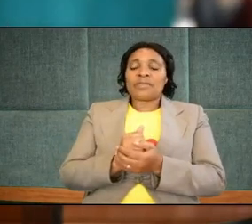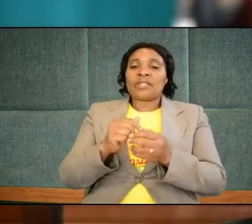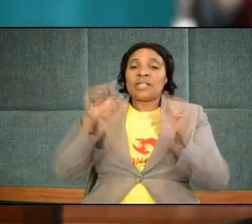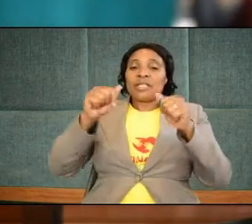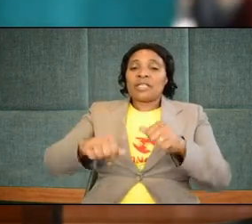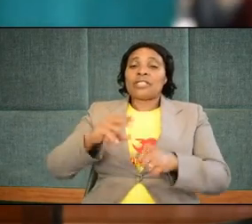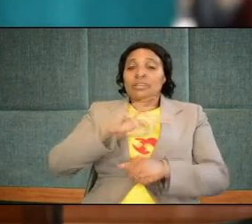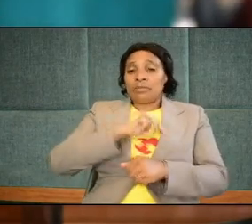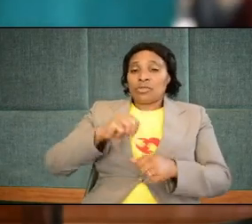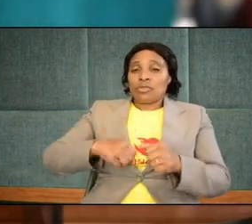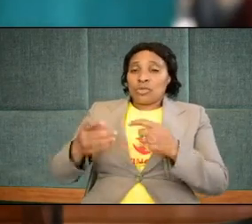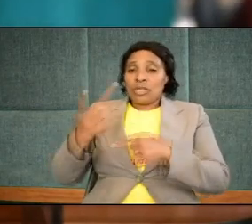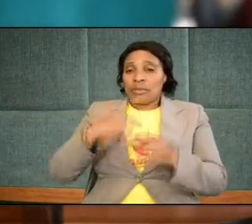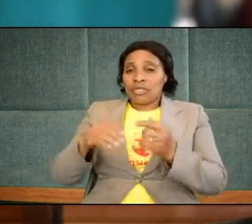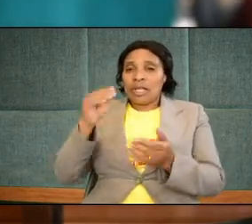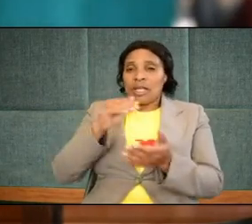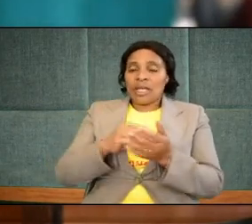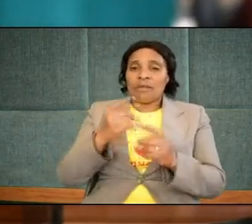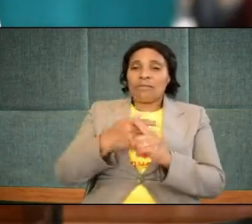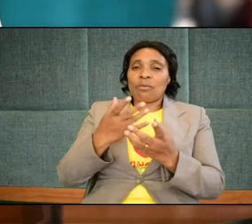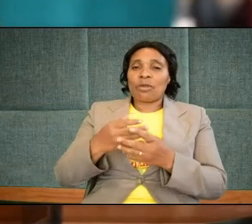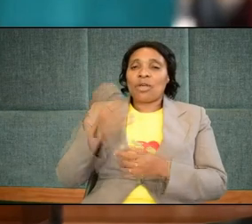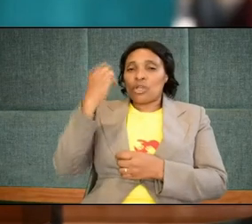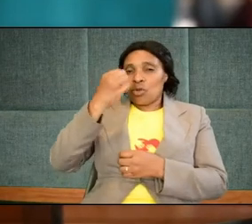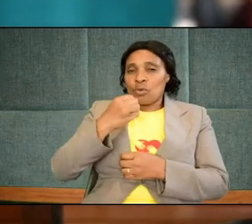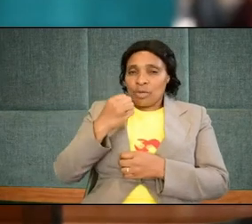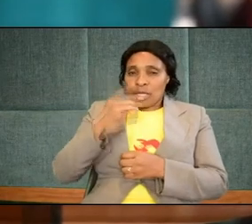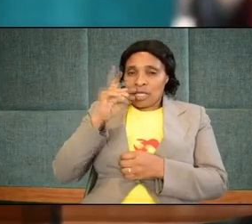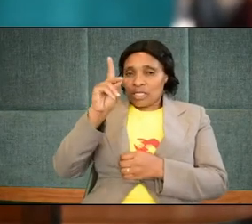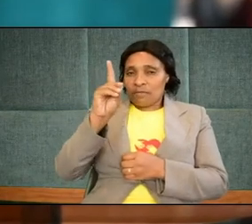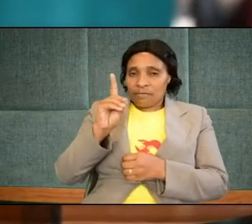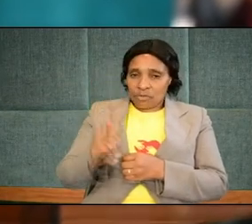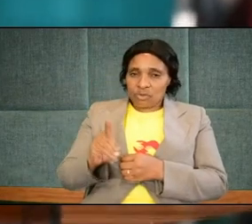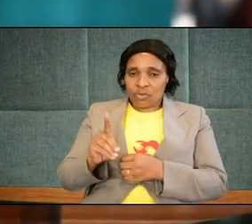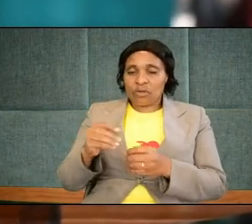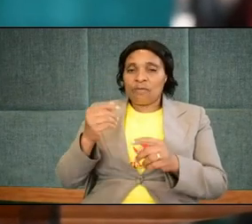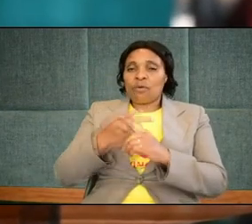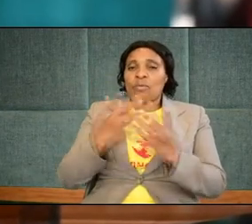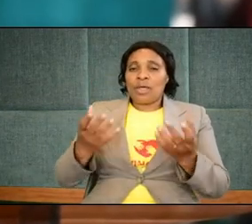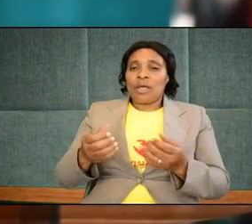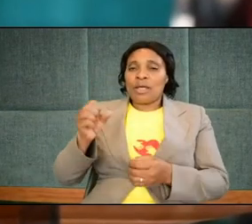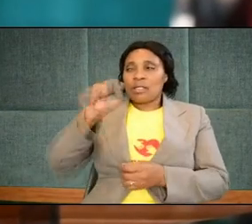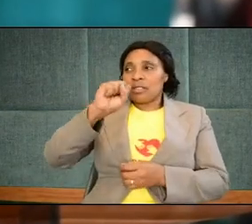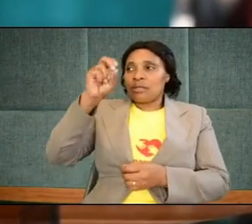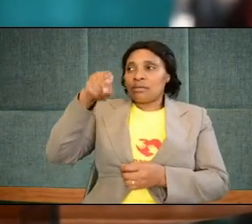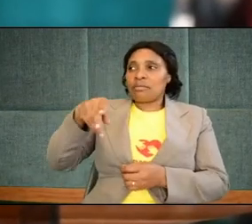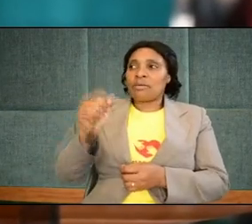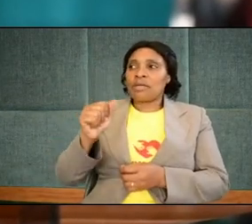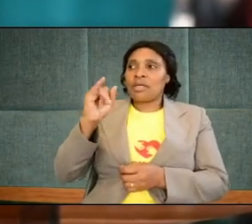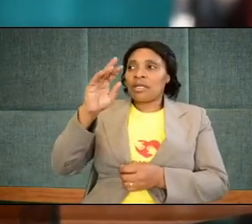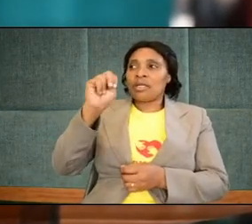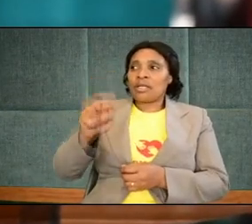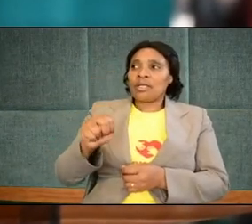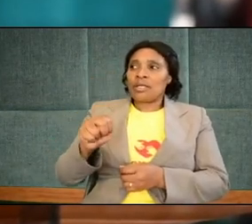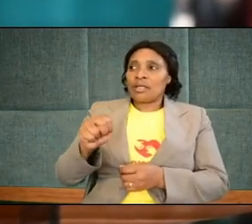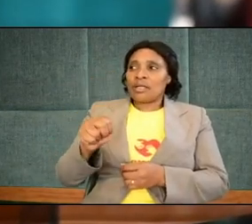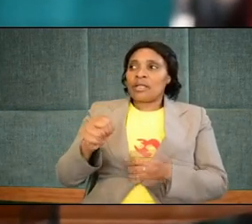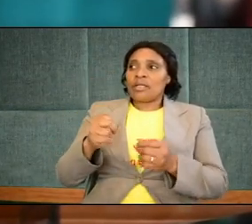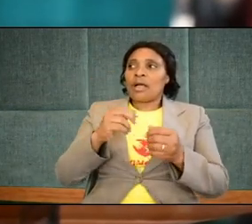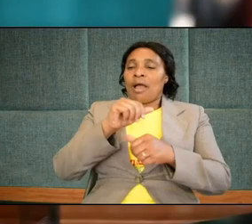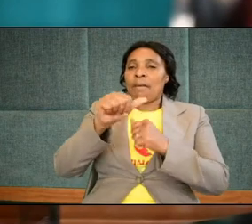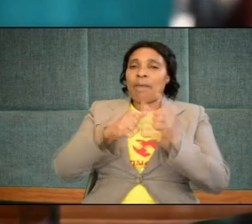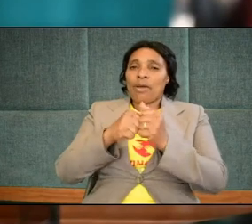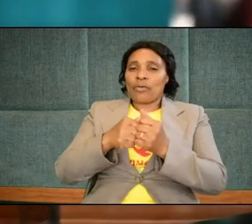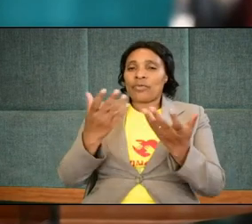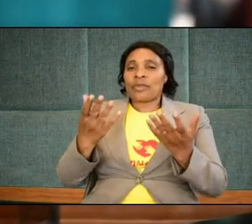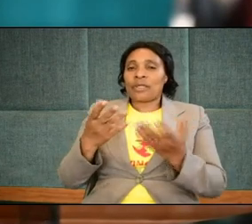Today's mission comes again from the Inter-European Division and from Spain. Today's story is about a